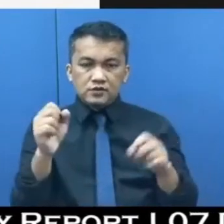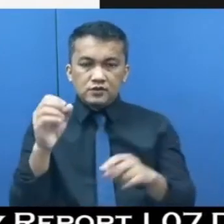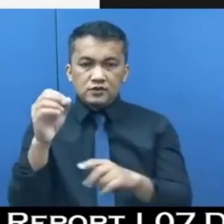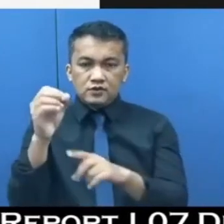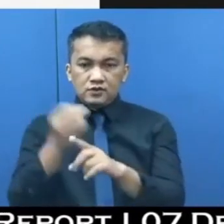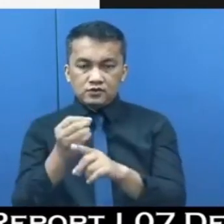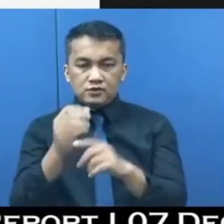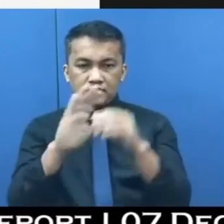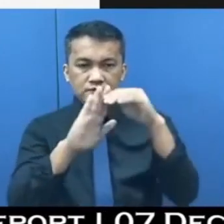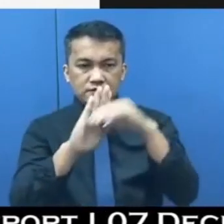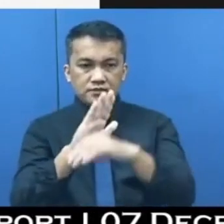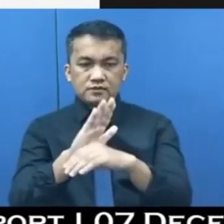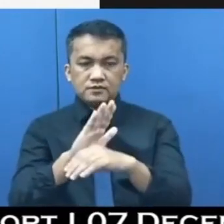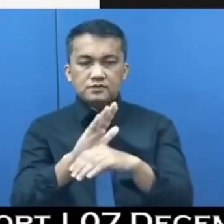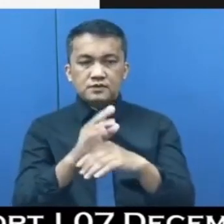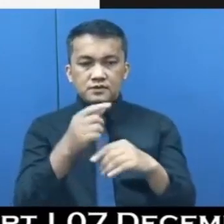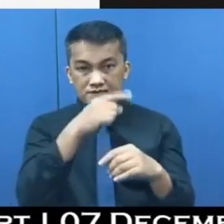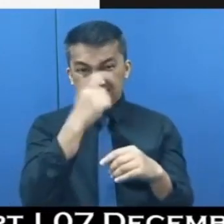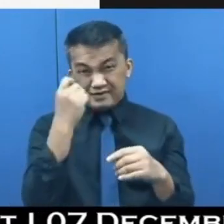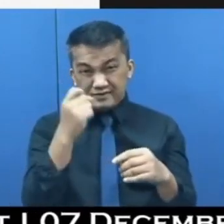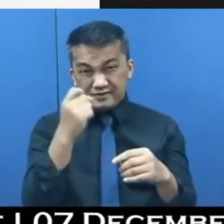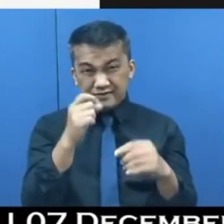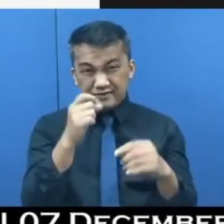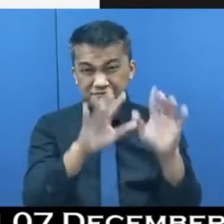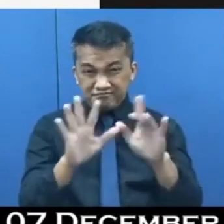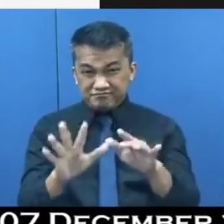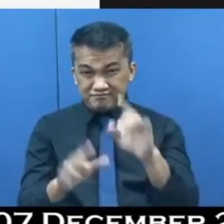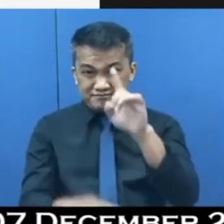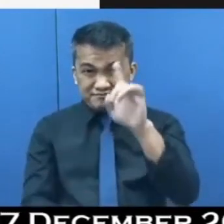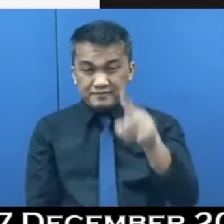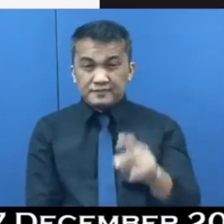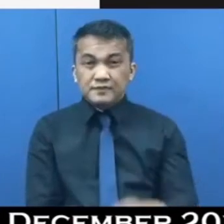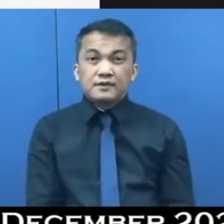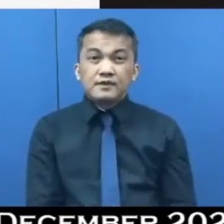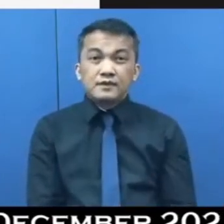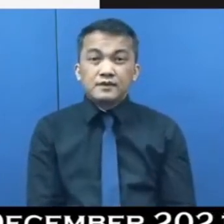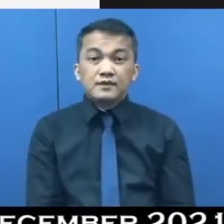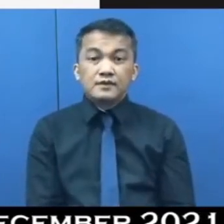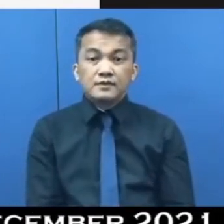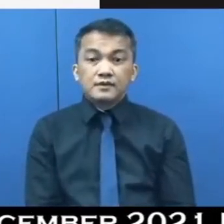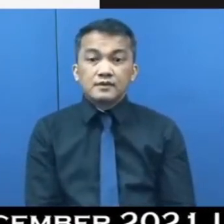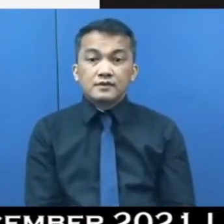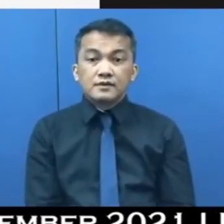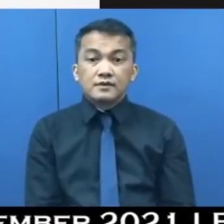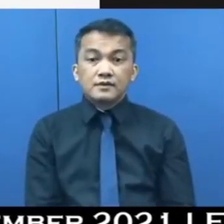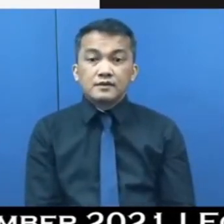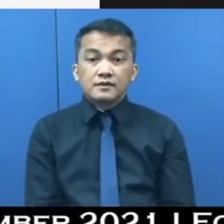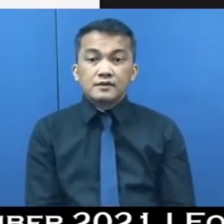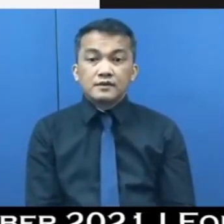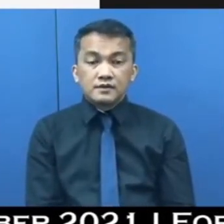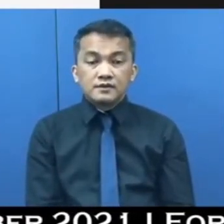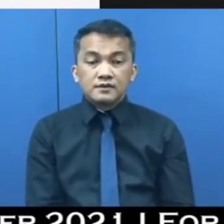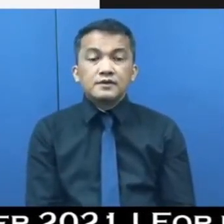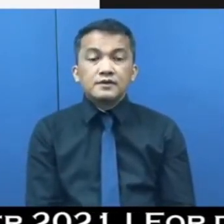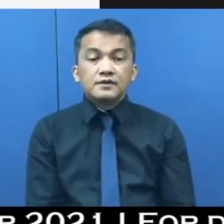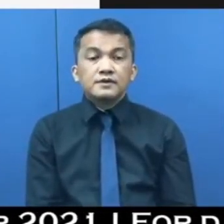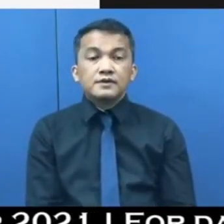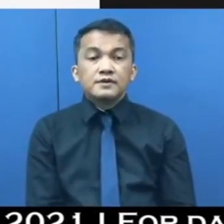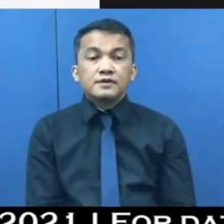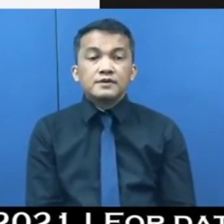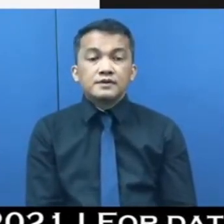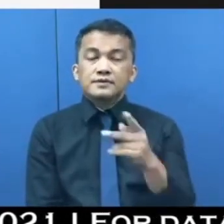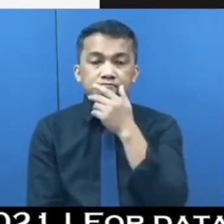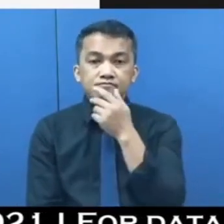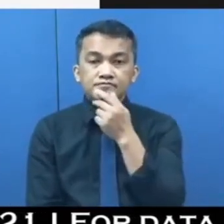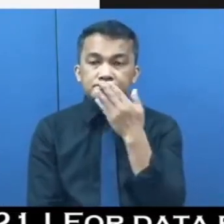-decline so ano na po ba dahil we're in the rainy season kaya bumaba. Thank you, sir. Okay. Thank you. Thank you very